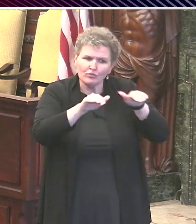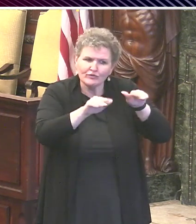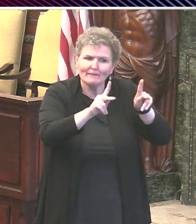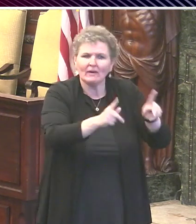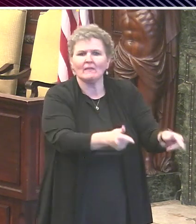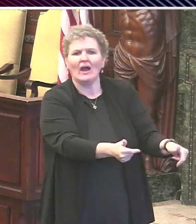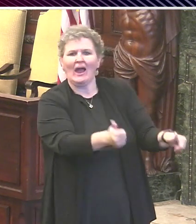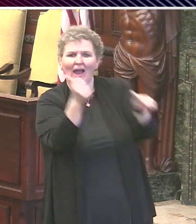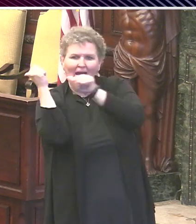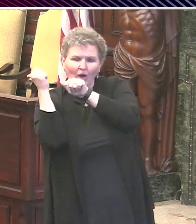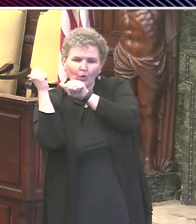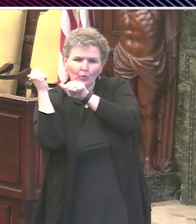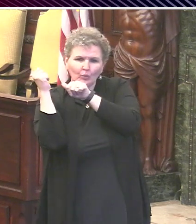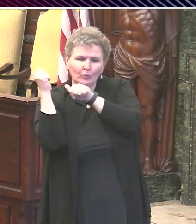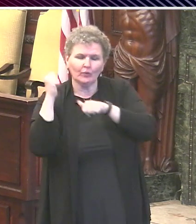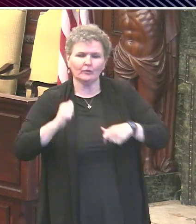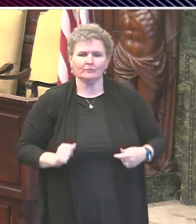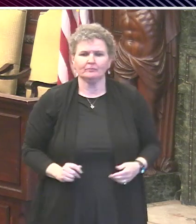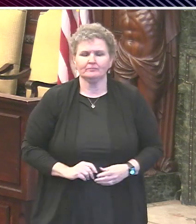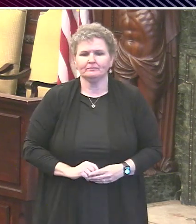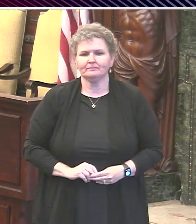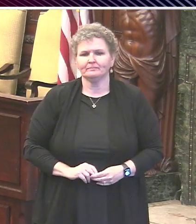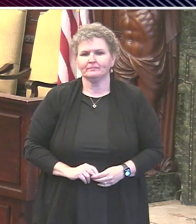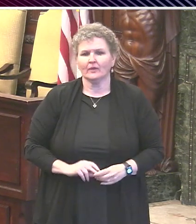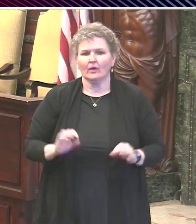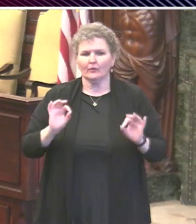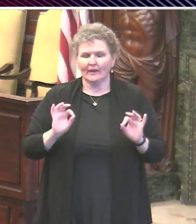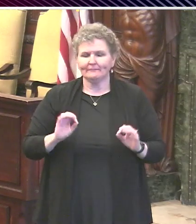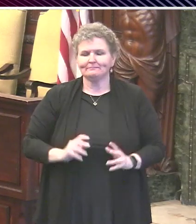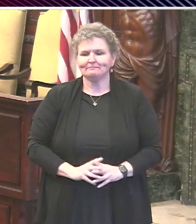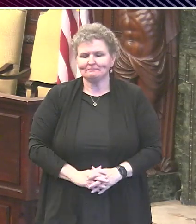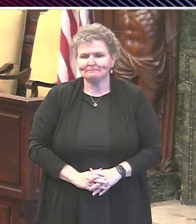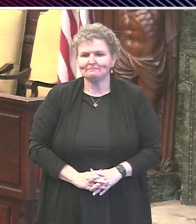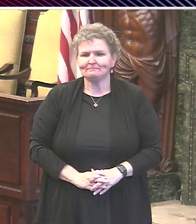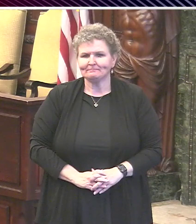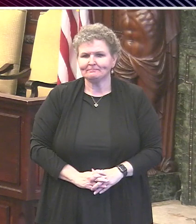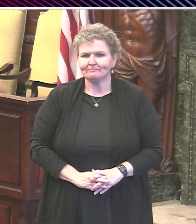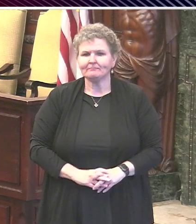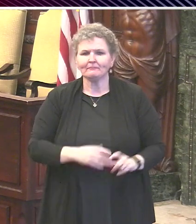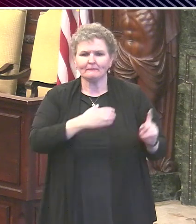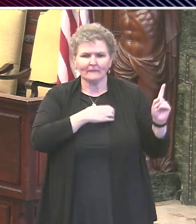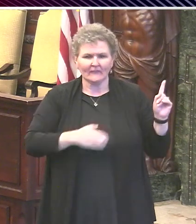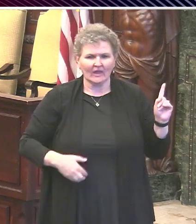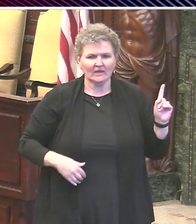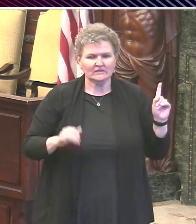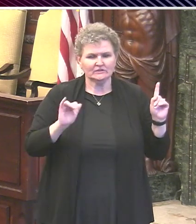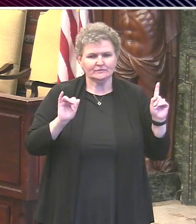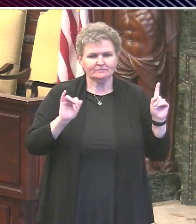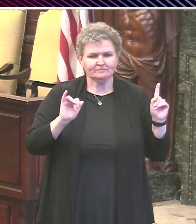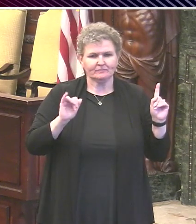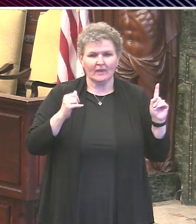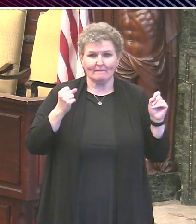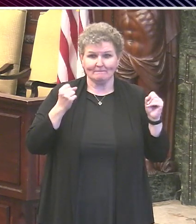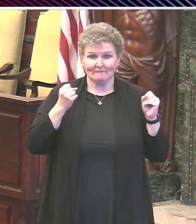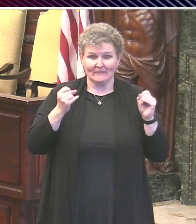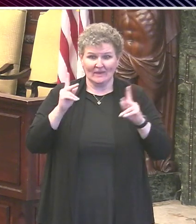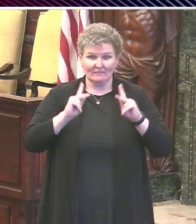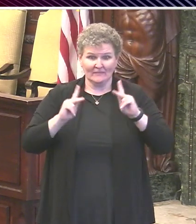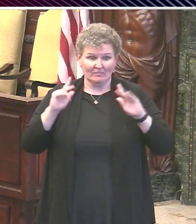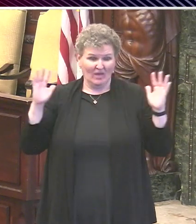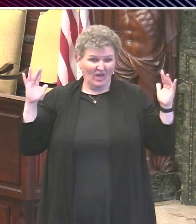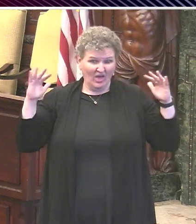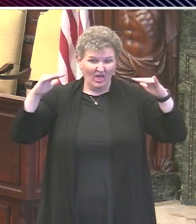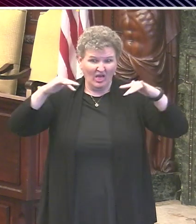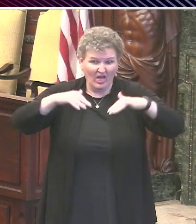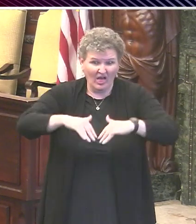ongoing. All right. And I guess for the mayor too, organizers have said for the Parkway